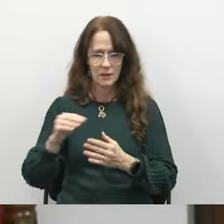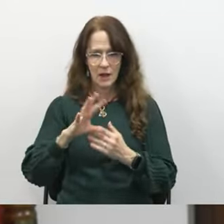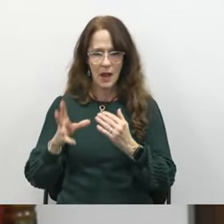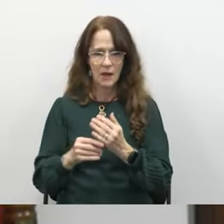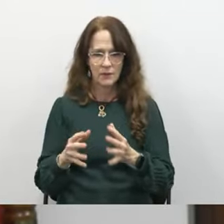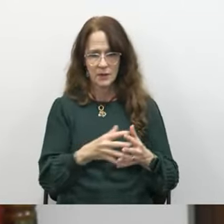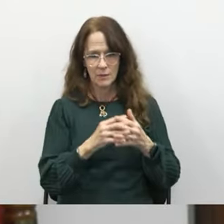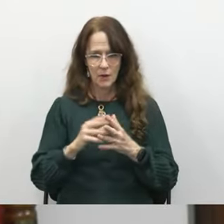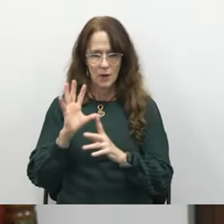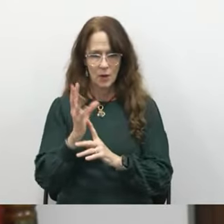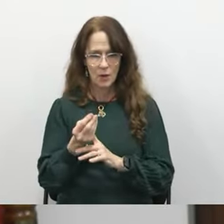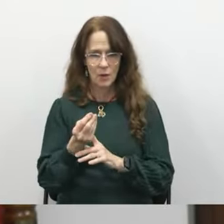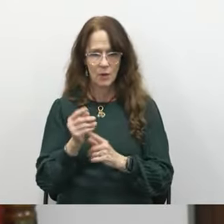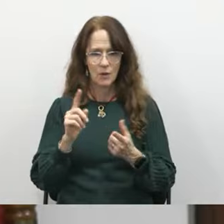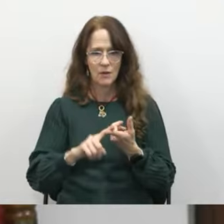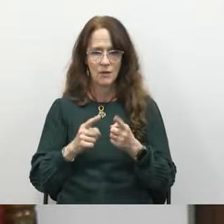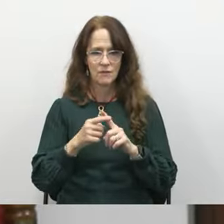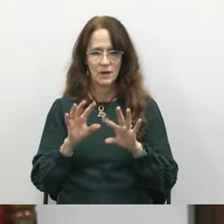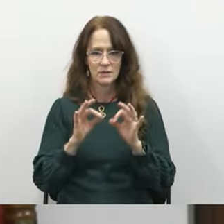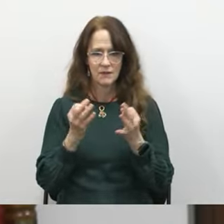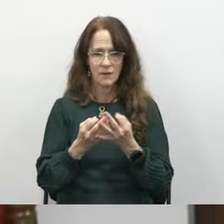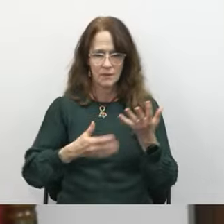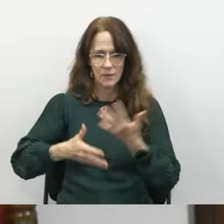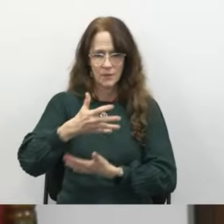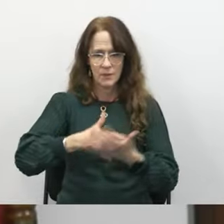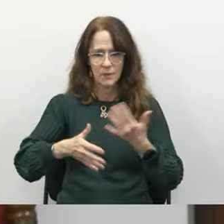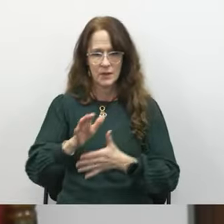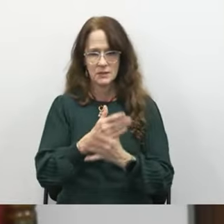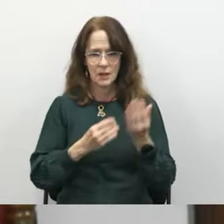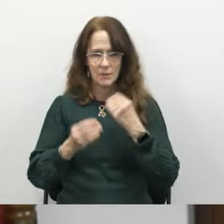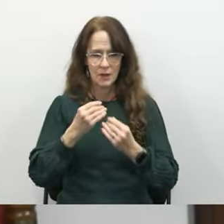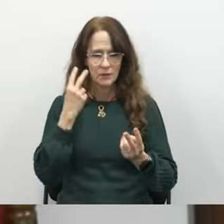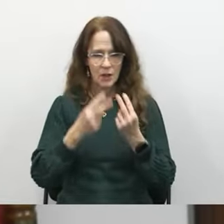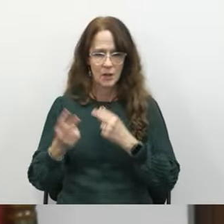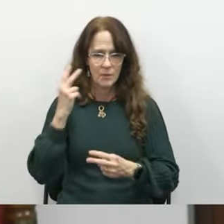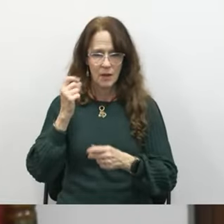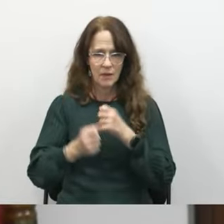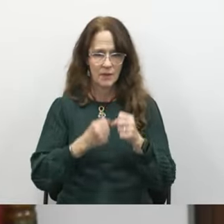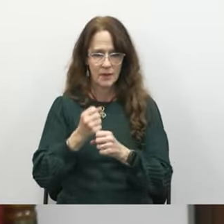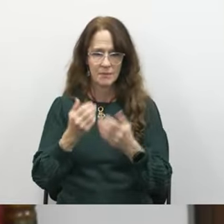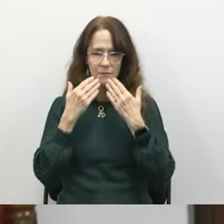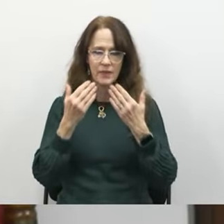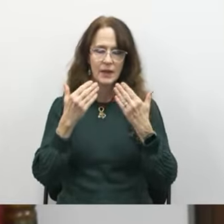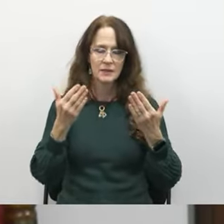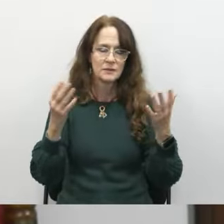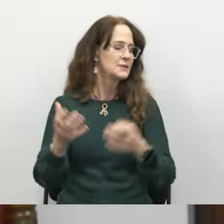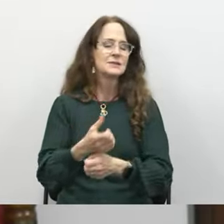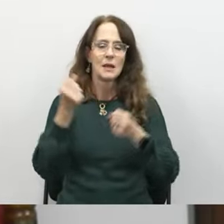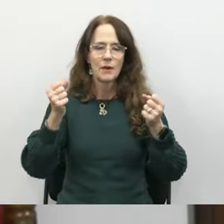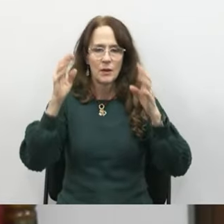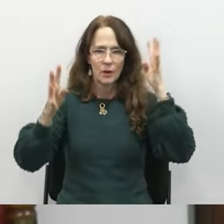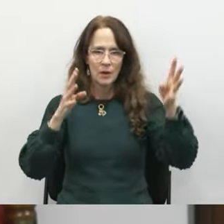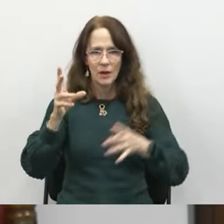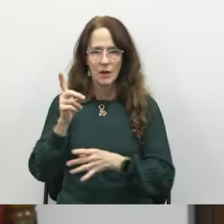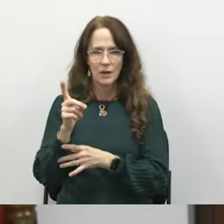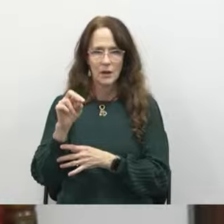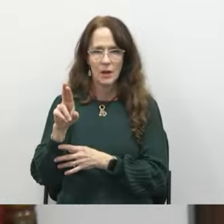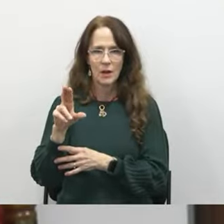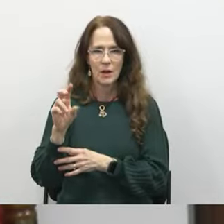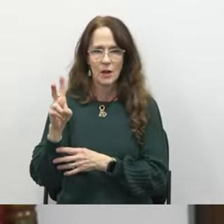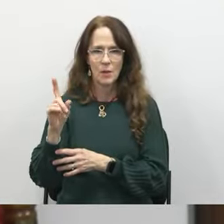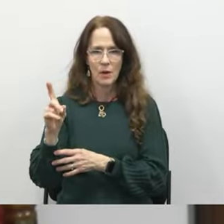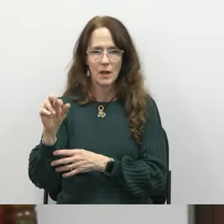culture. Friends and family come together to exchange gifts, share meals, reflect on the year, and give thanks. The celebration was created by Dr. Mulana